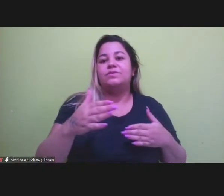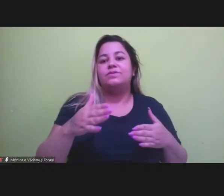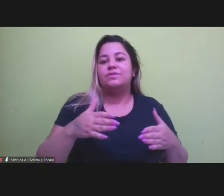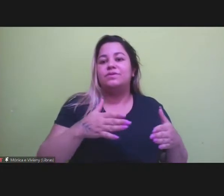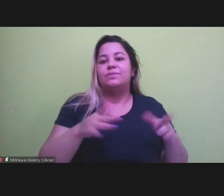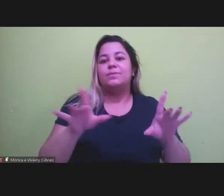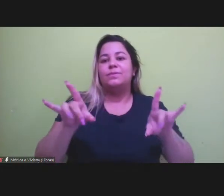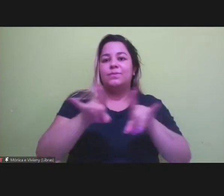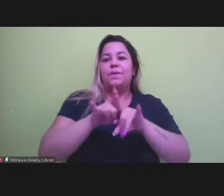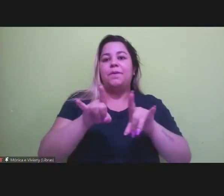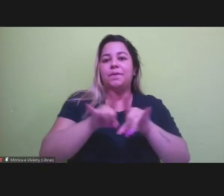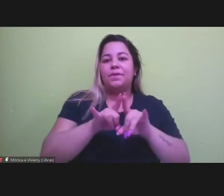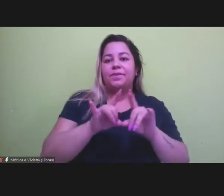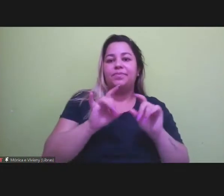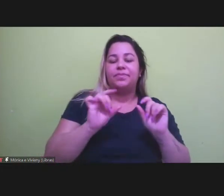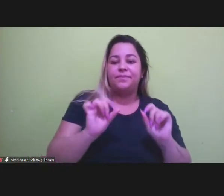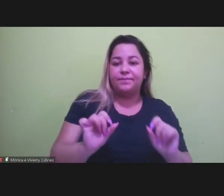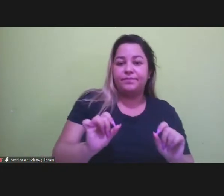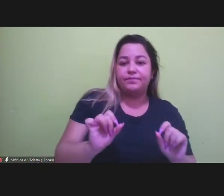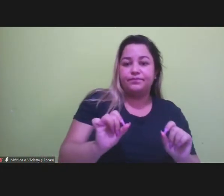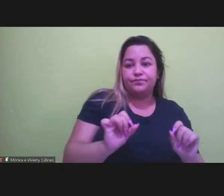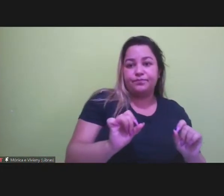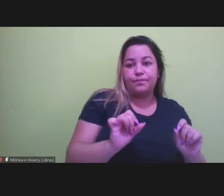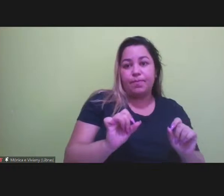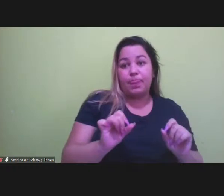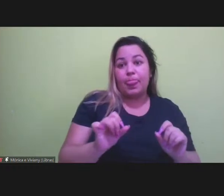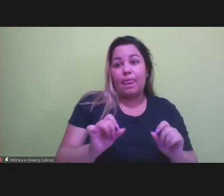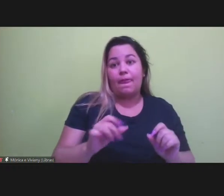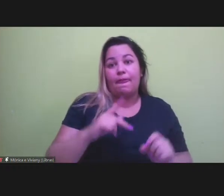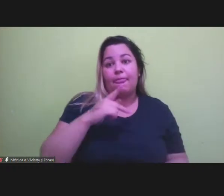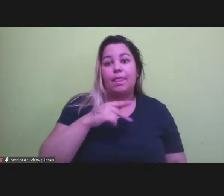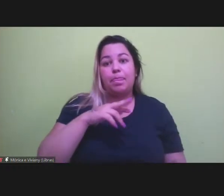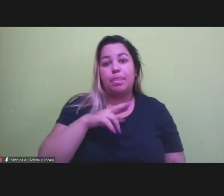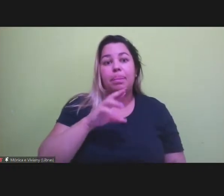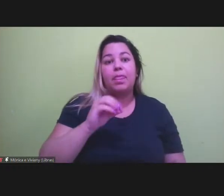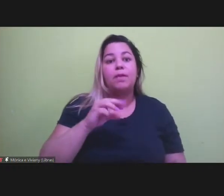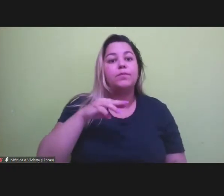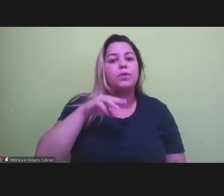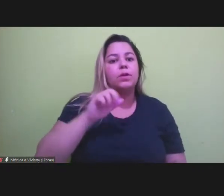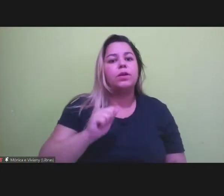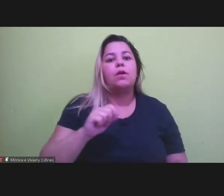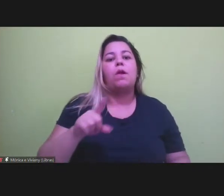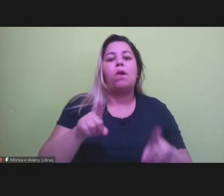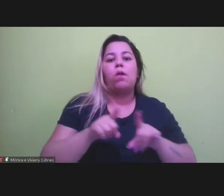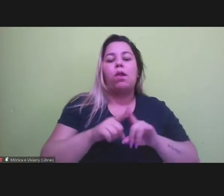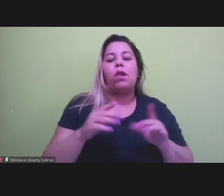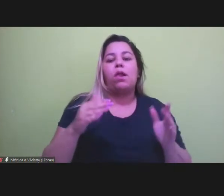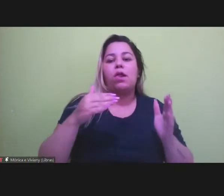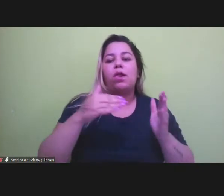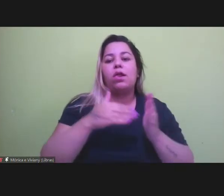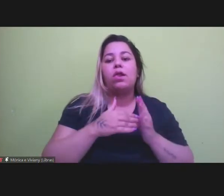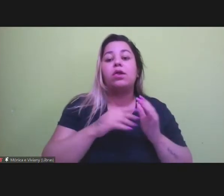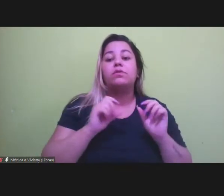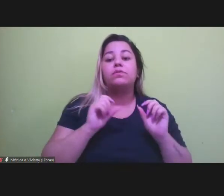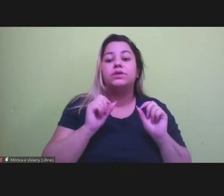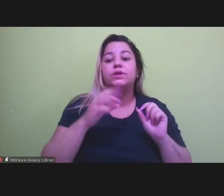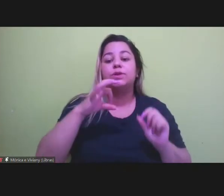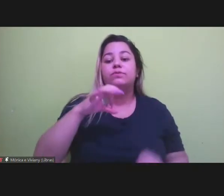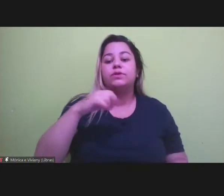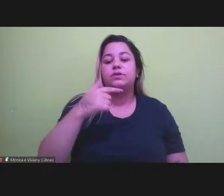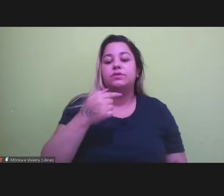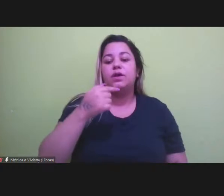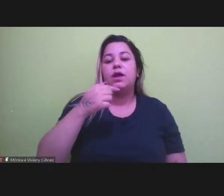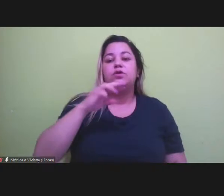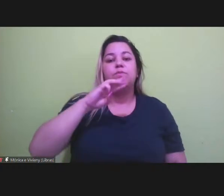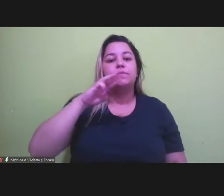path to articulate and organize this program. In the last cycle, we had more